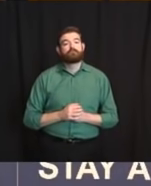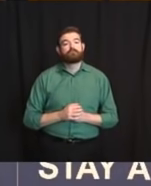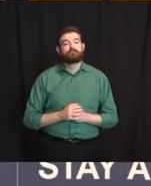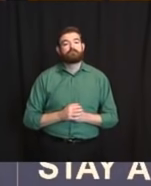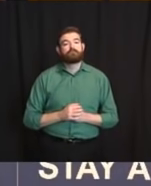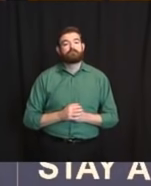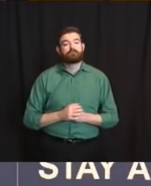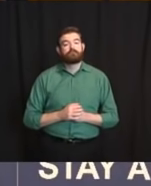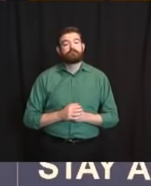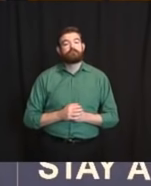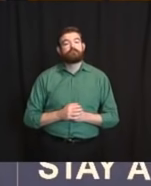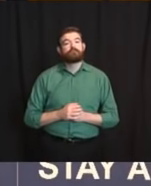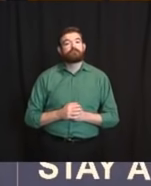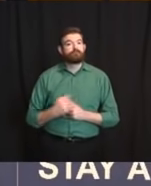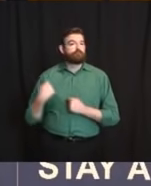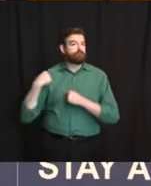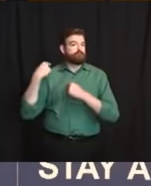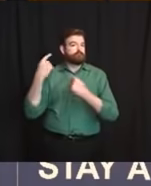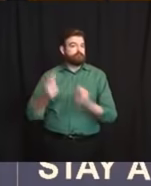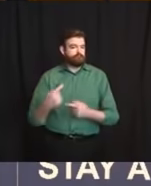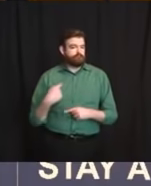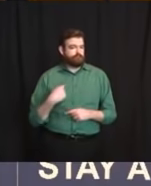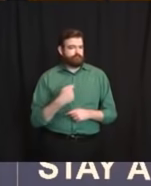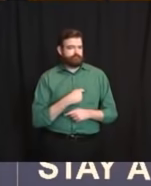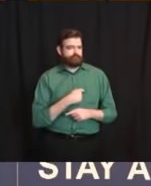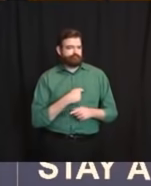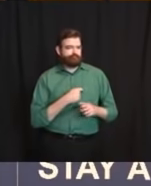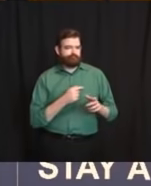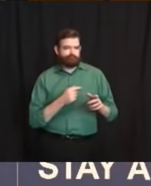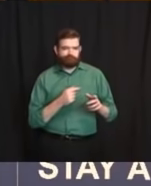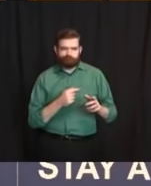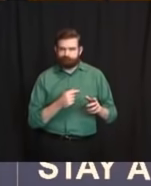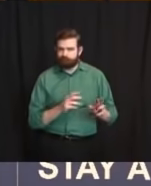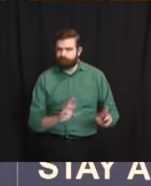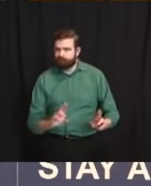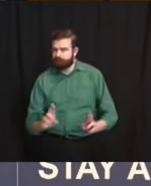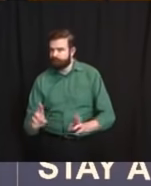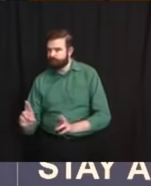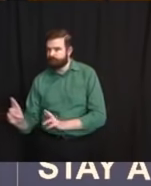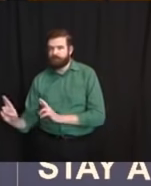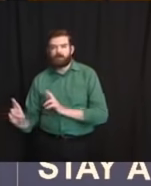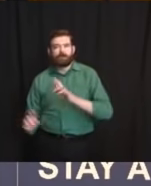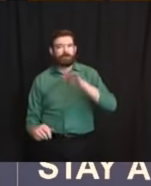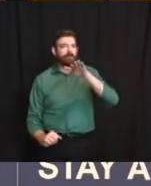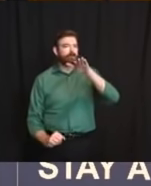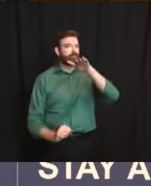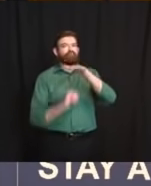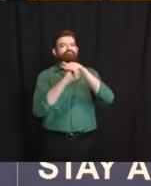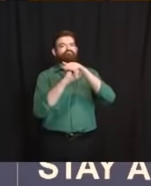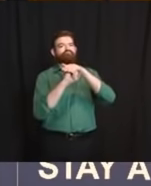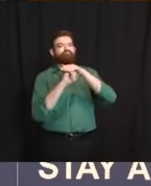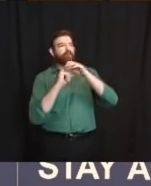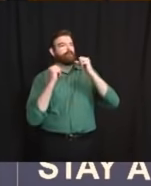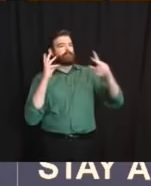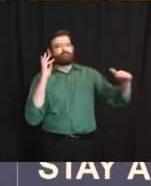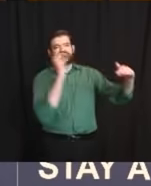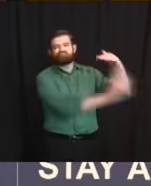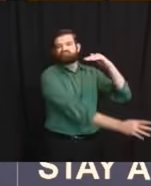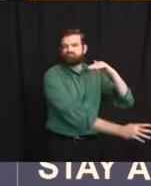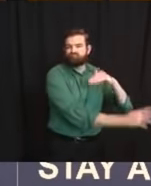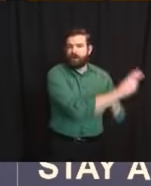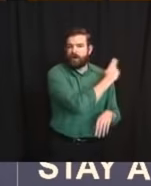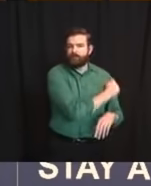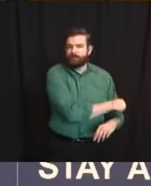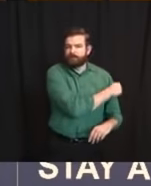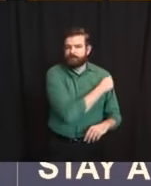we took steps to preserve our healthcare system's capacity to treat those who required emergency or intensive care